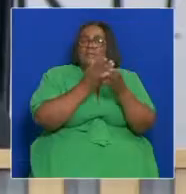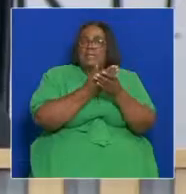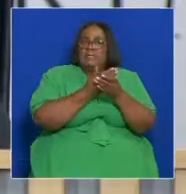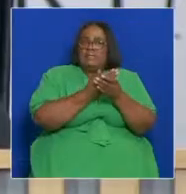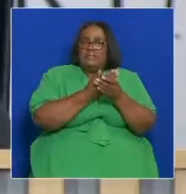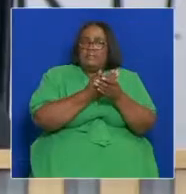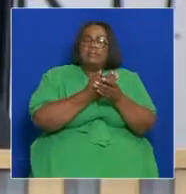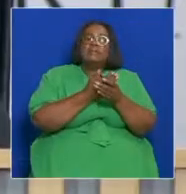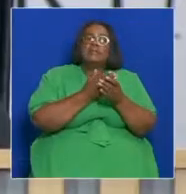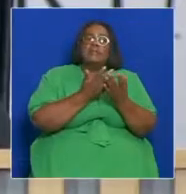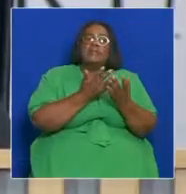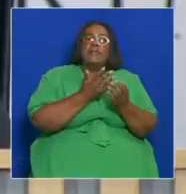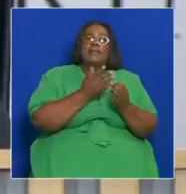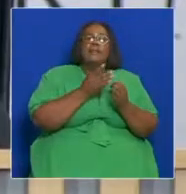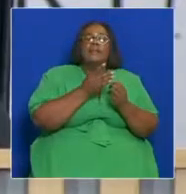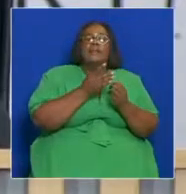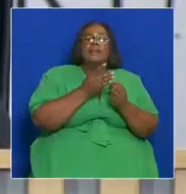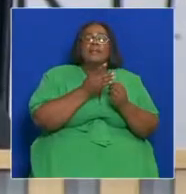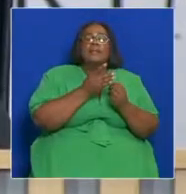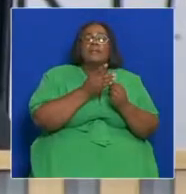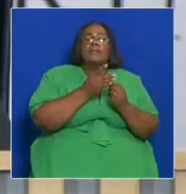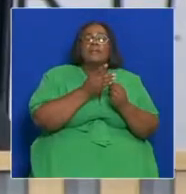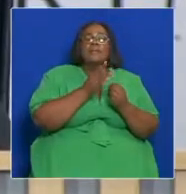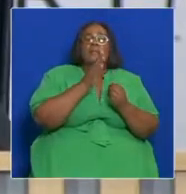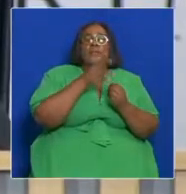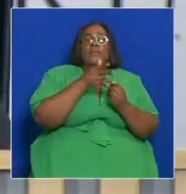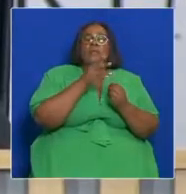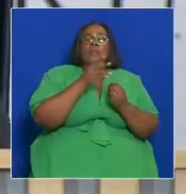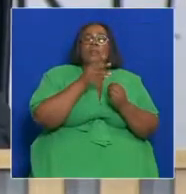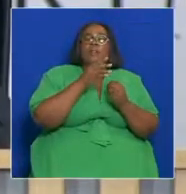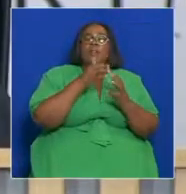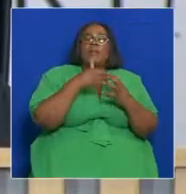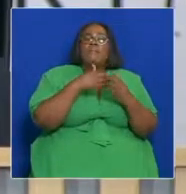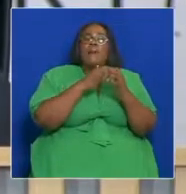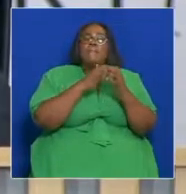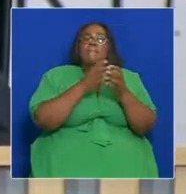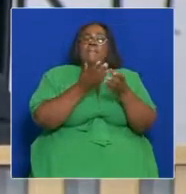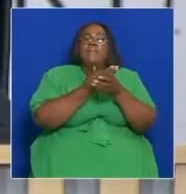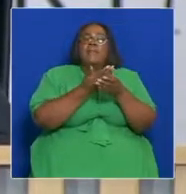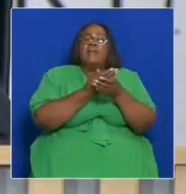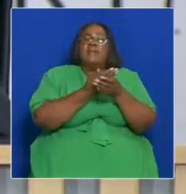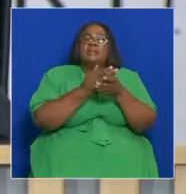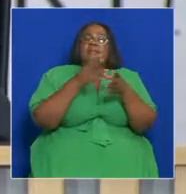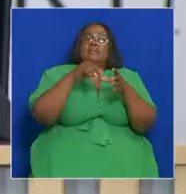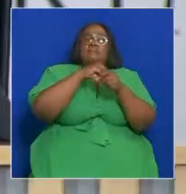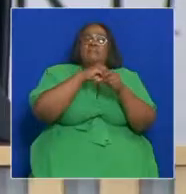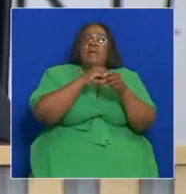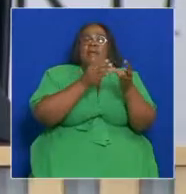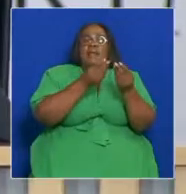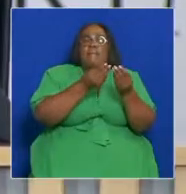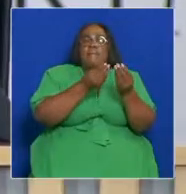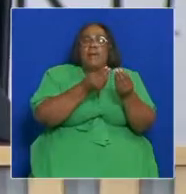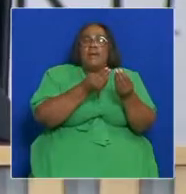assign it a case intake number, and then it will be put on a register,